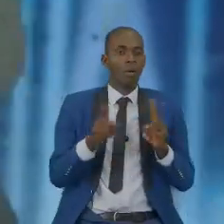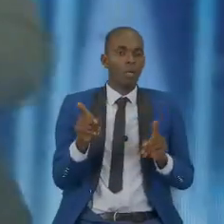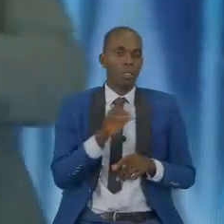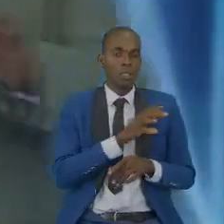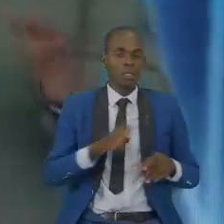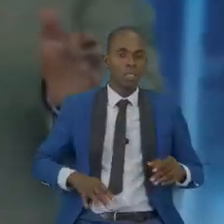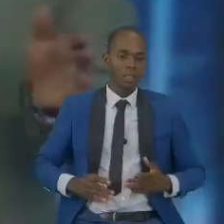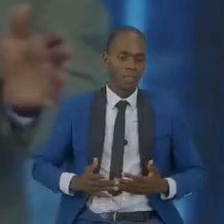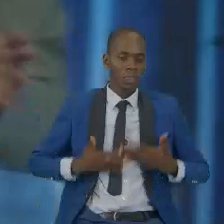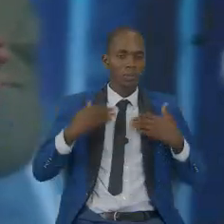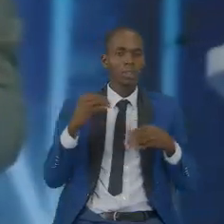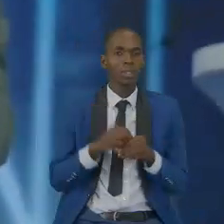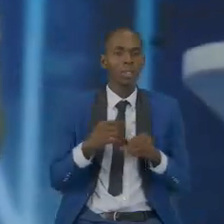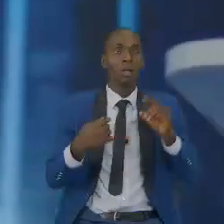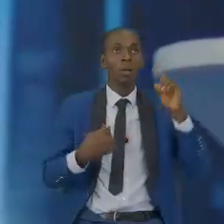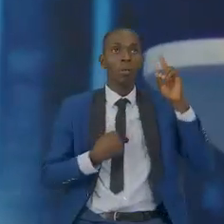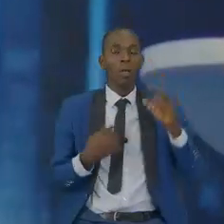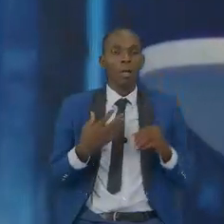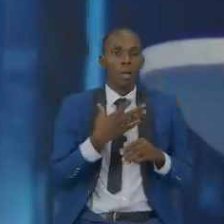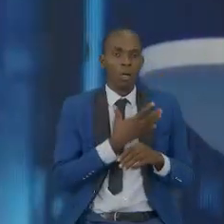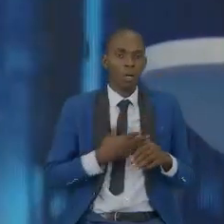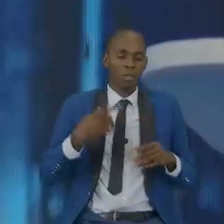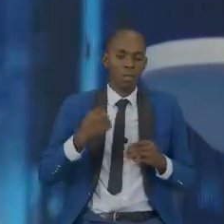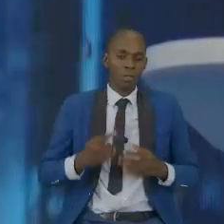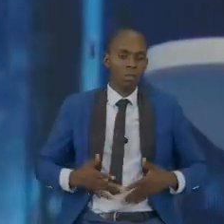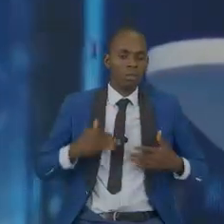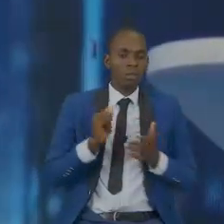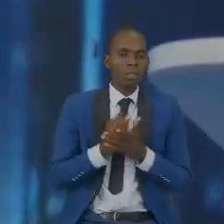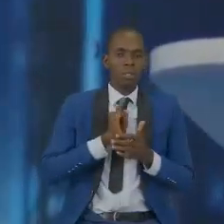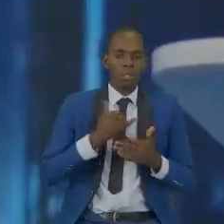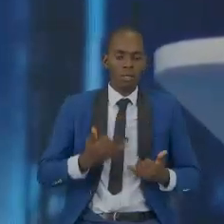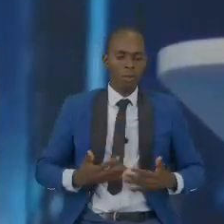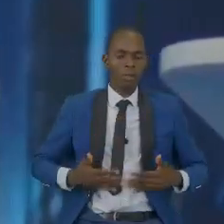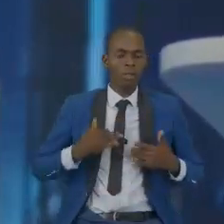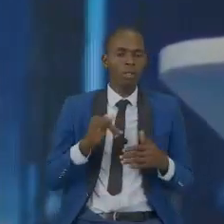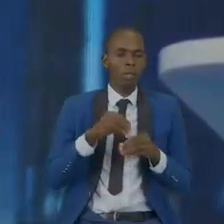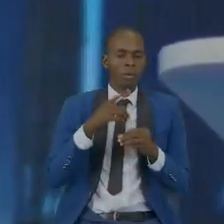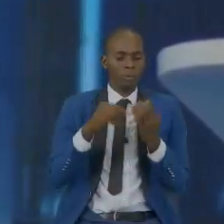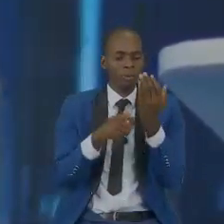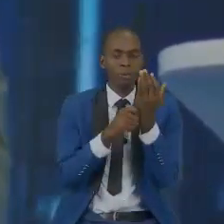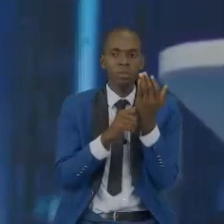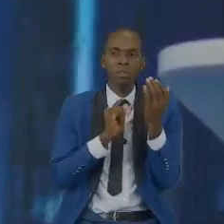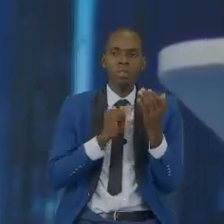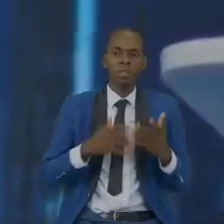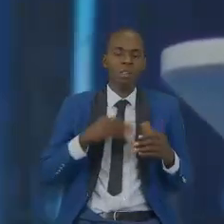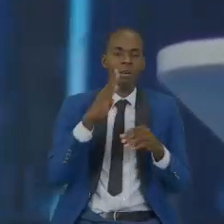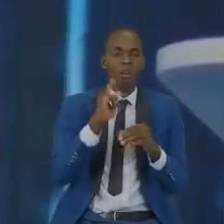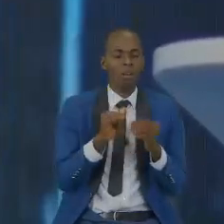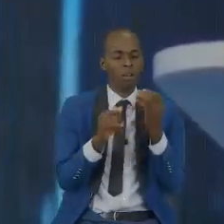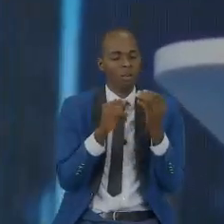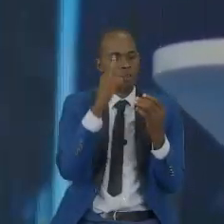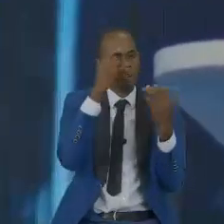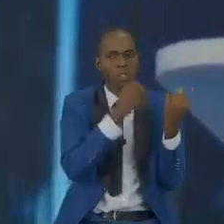in me. And the life which I now live in the flesh, I live by the faith of the Son of